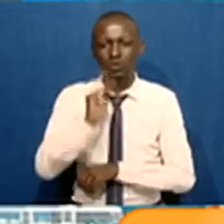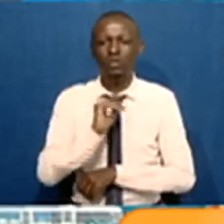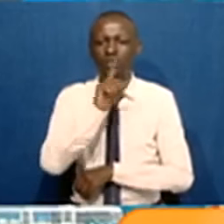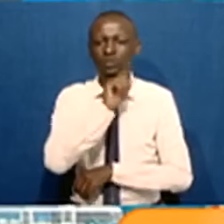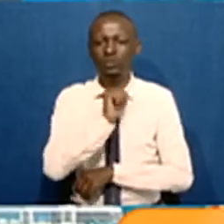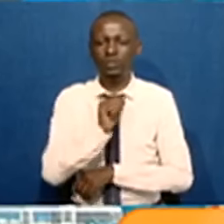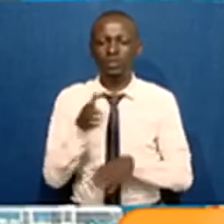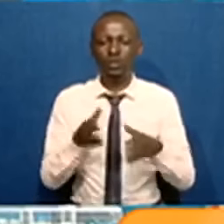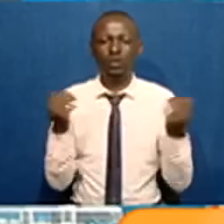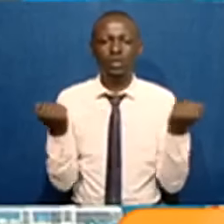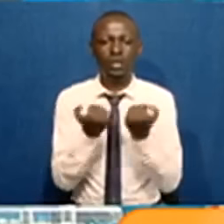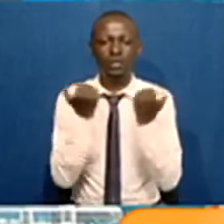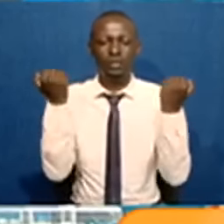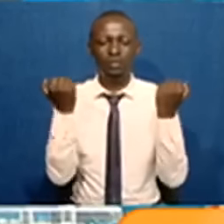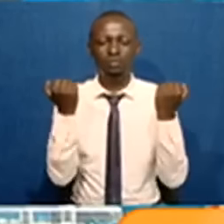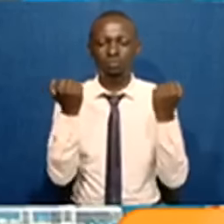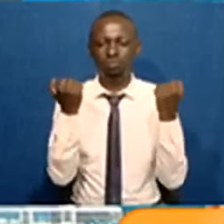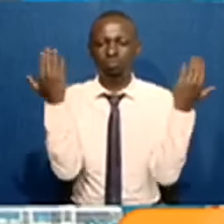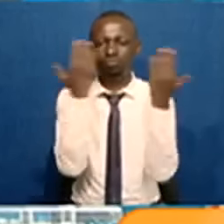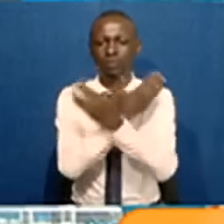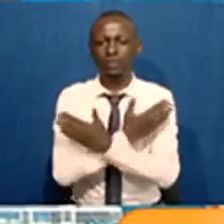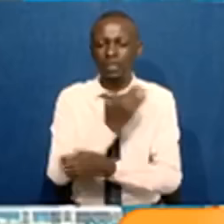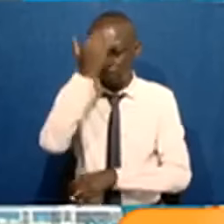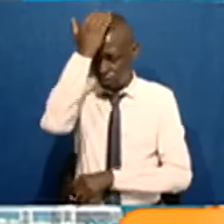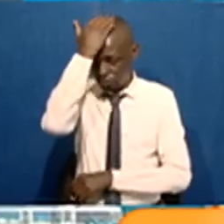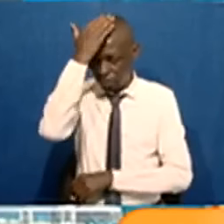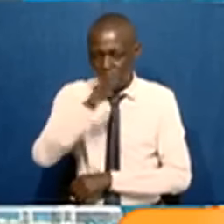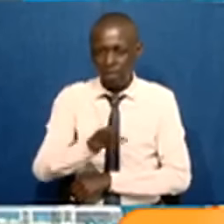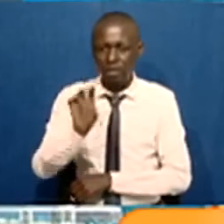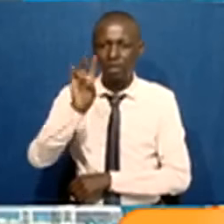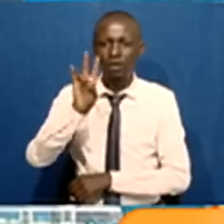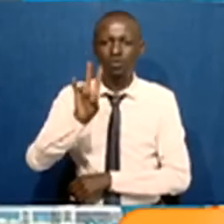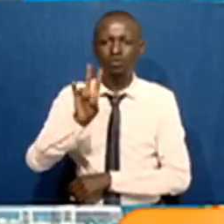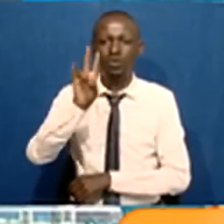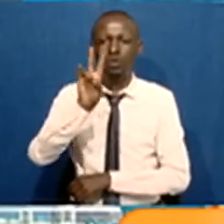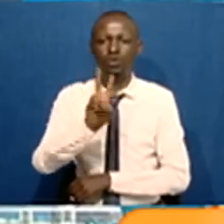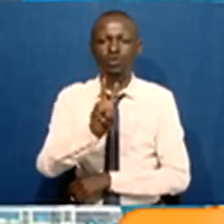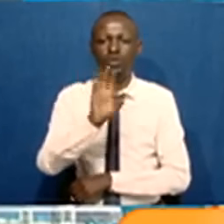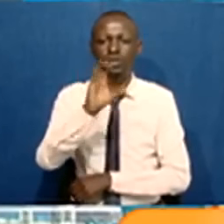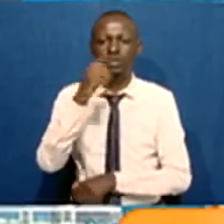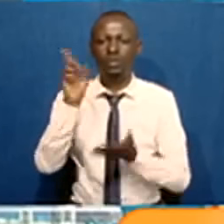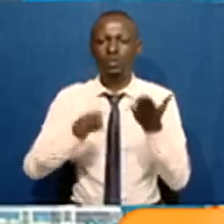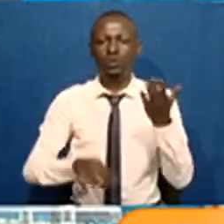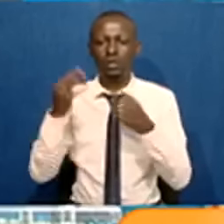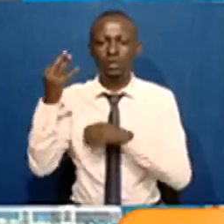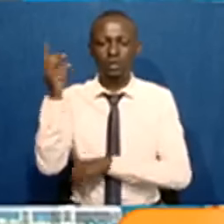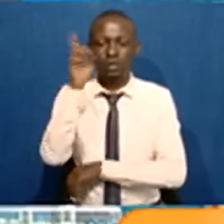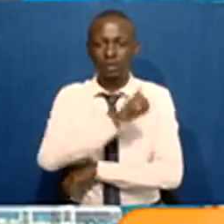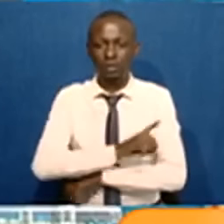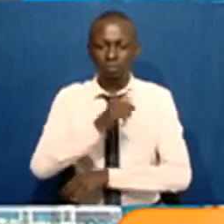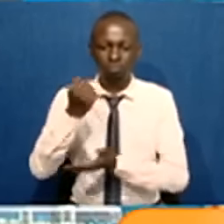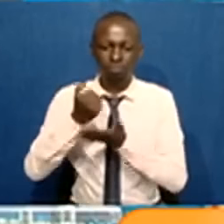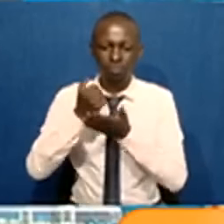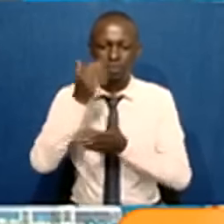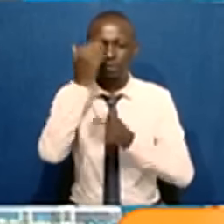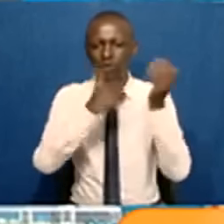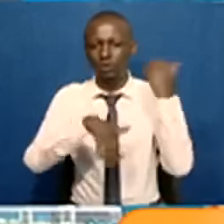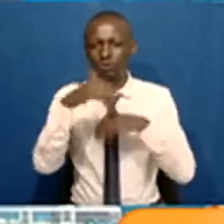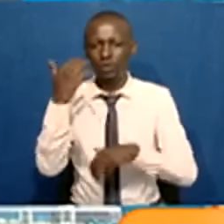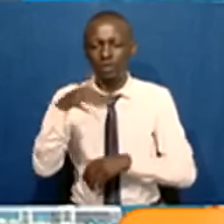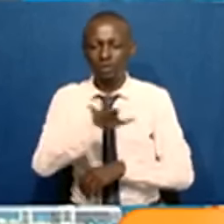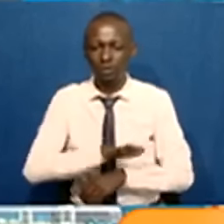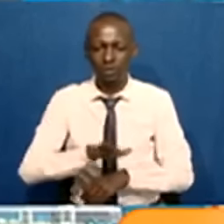tragic road accident Monday night in Voi. The university's vice chancellor says the 3 days will enable the university